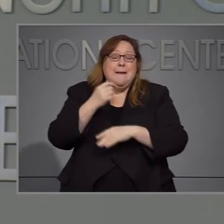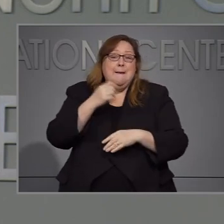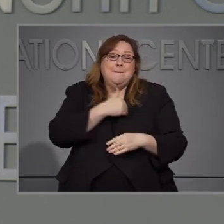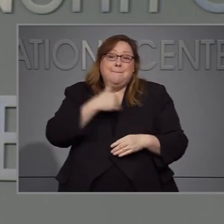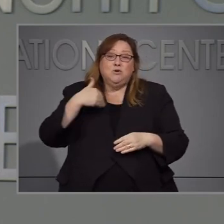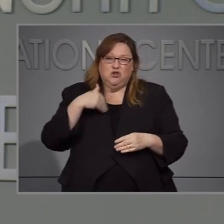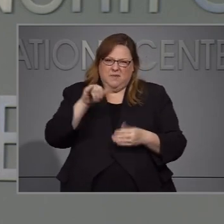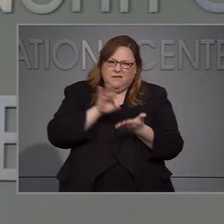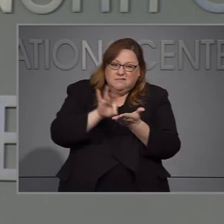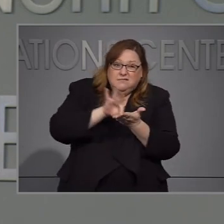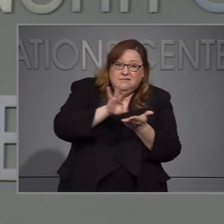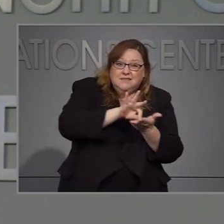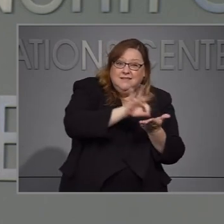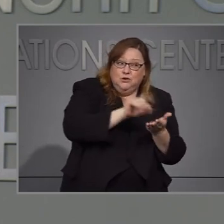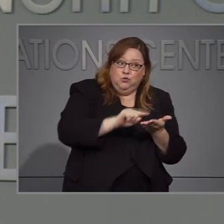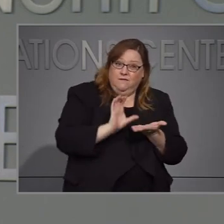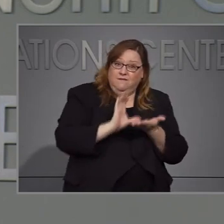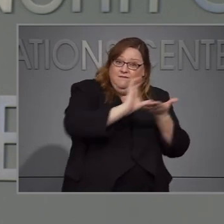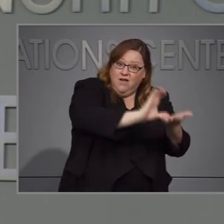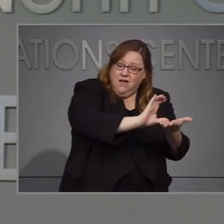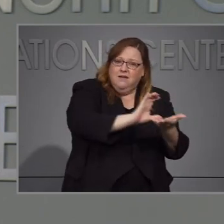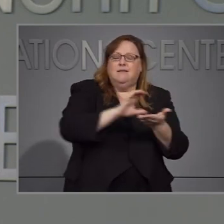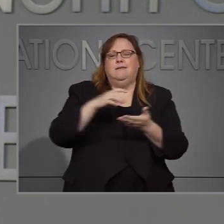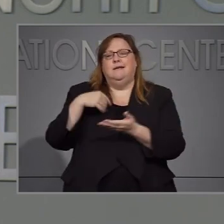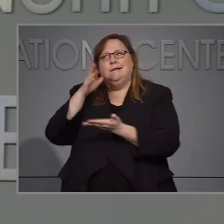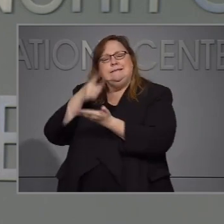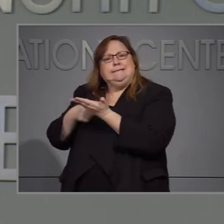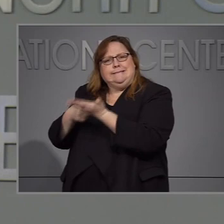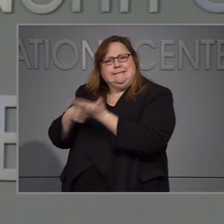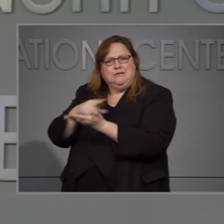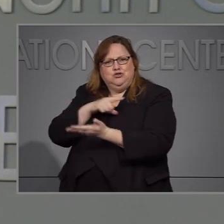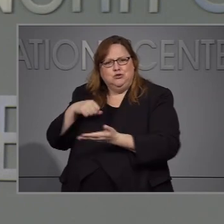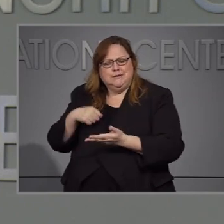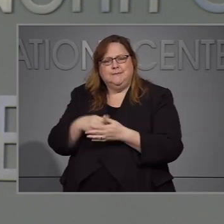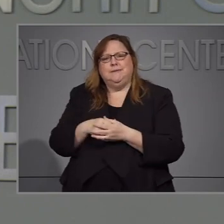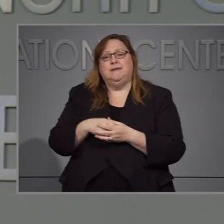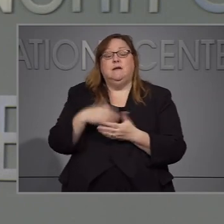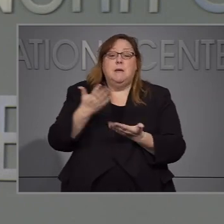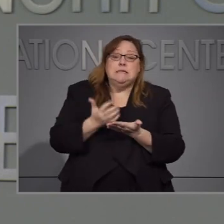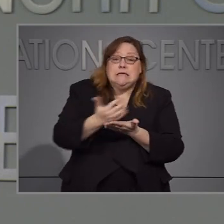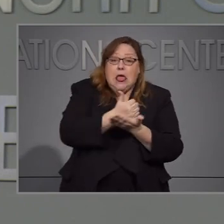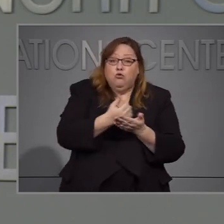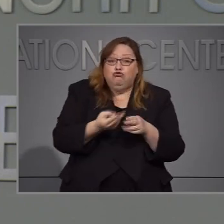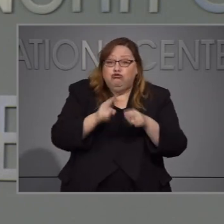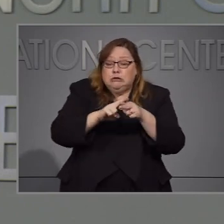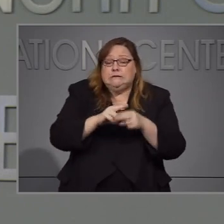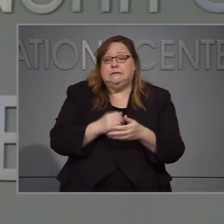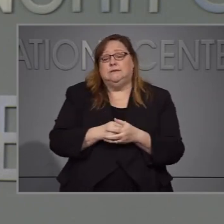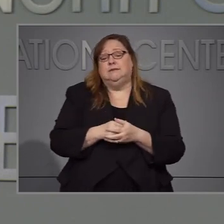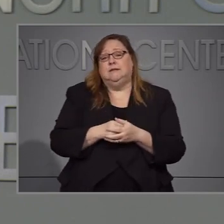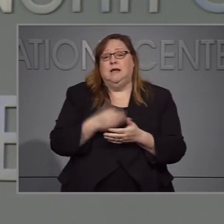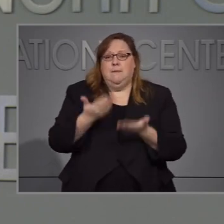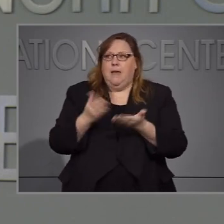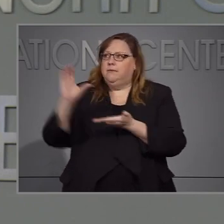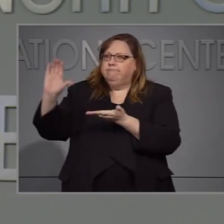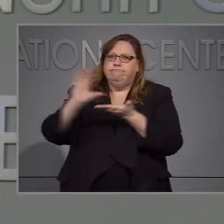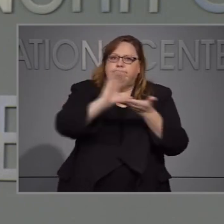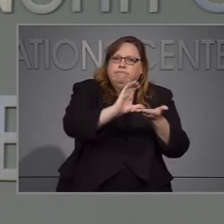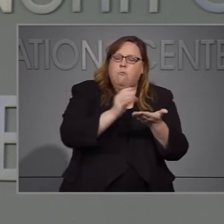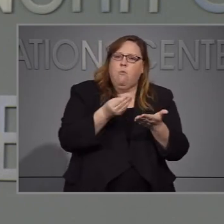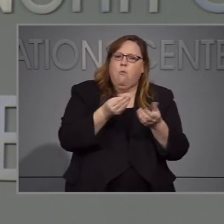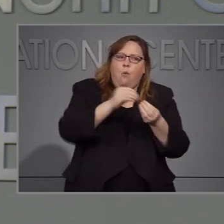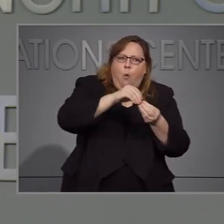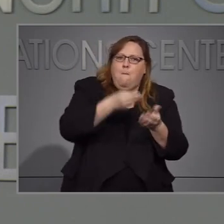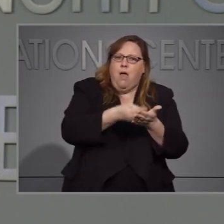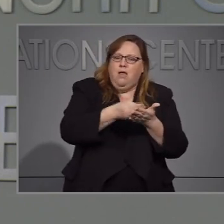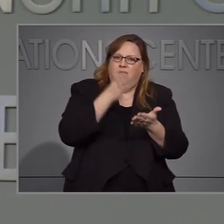salary increases, whether it's additional money to help the schools deal with all these protocols that we're asking them to